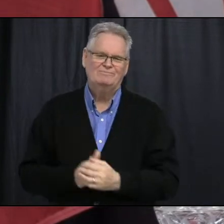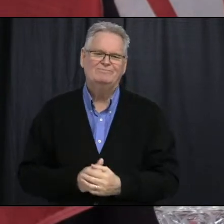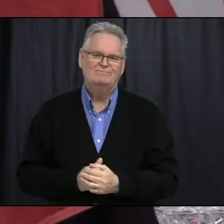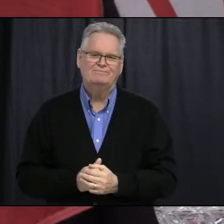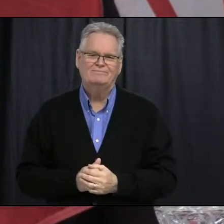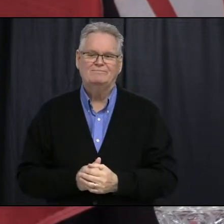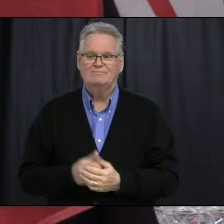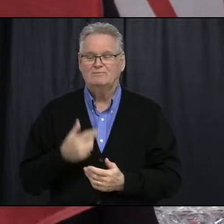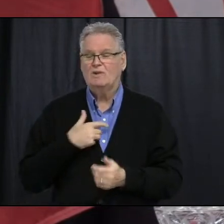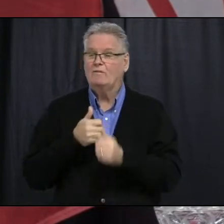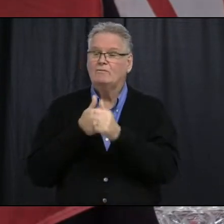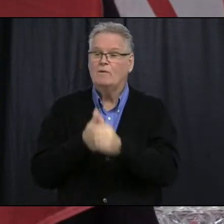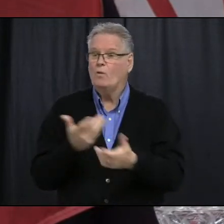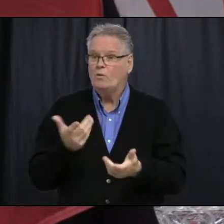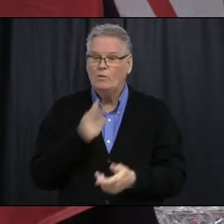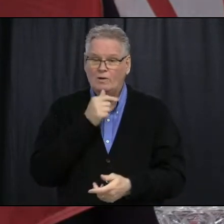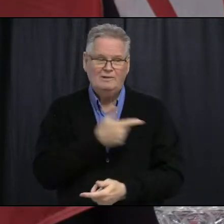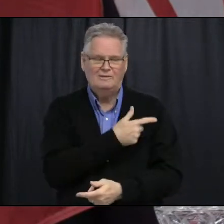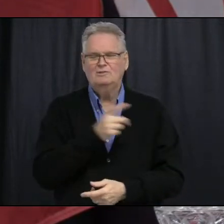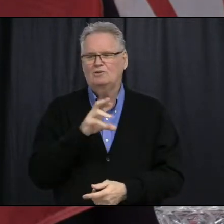today.